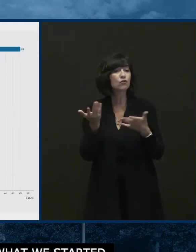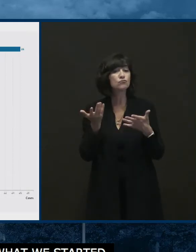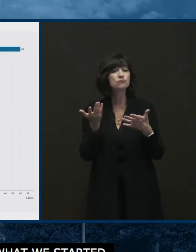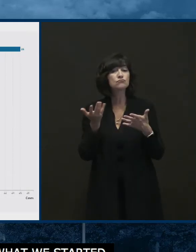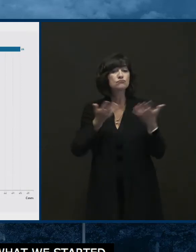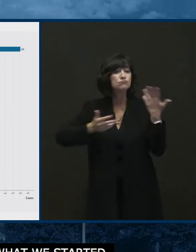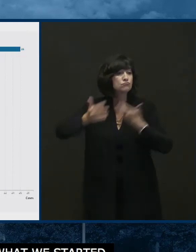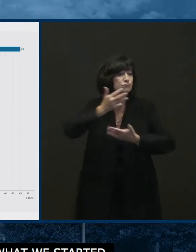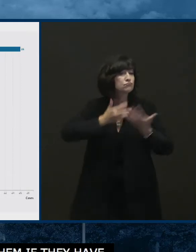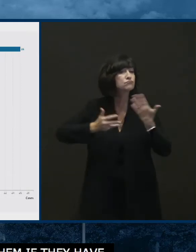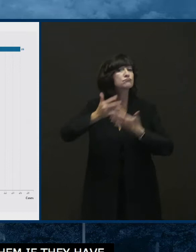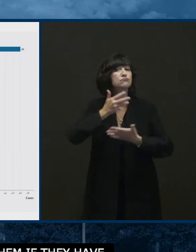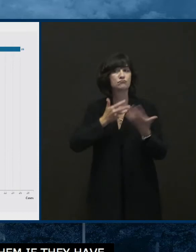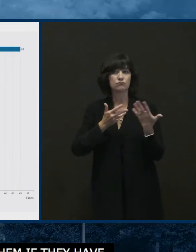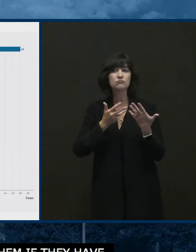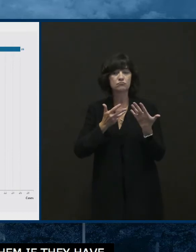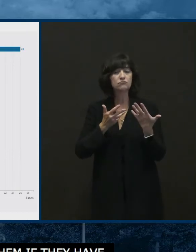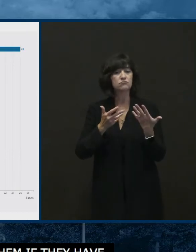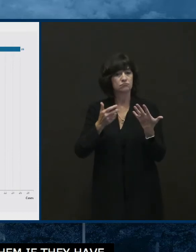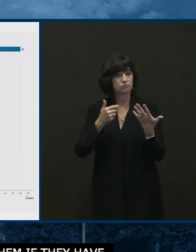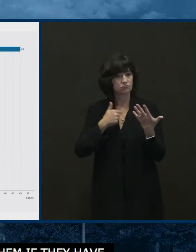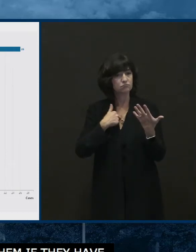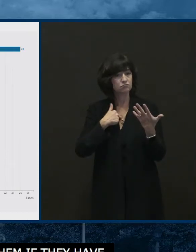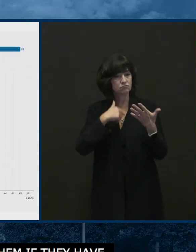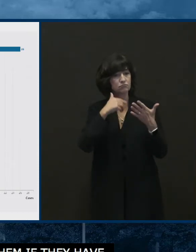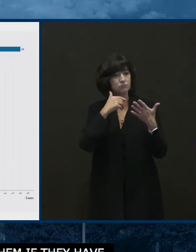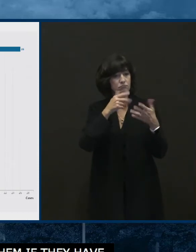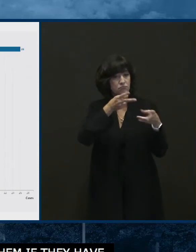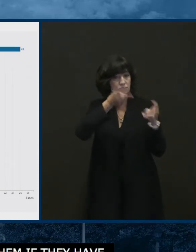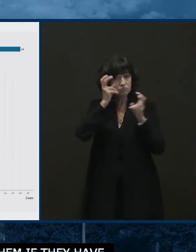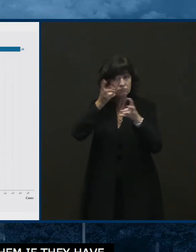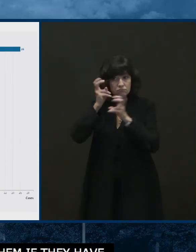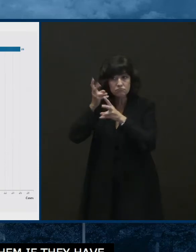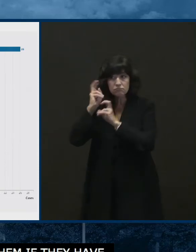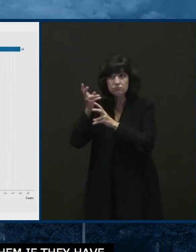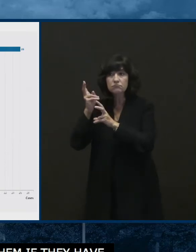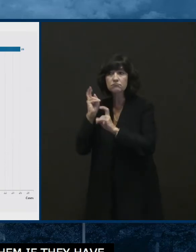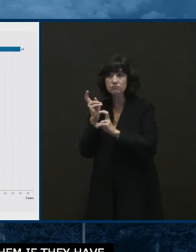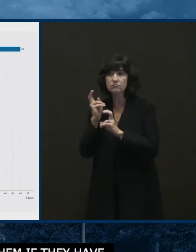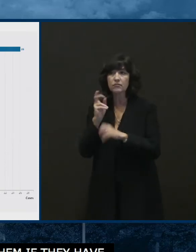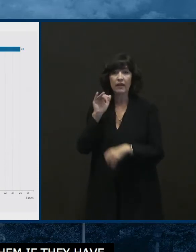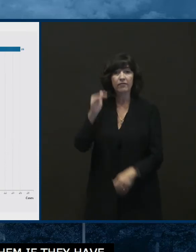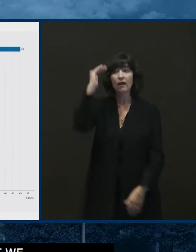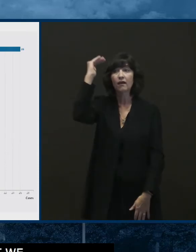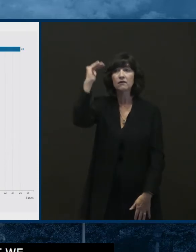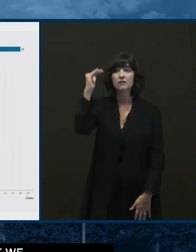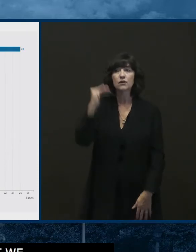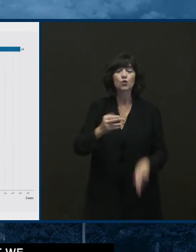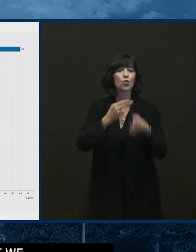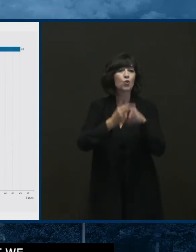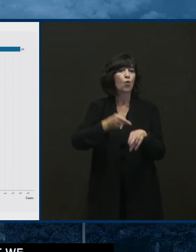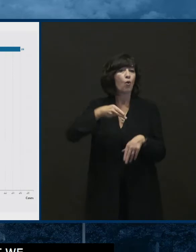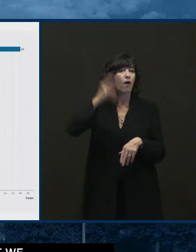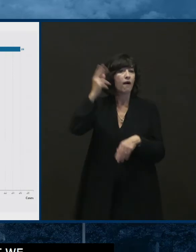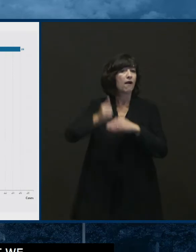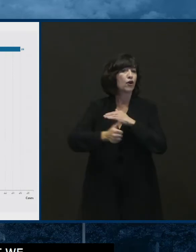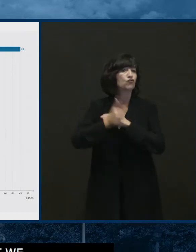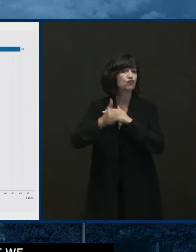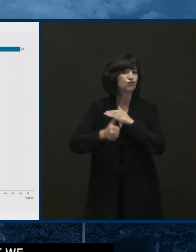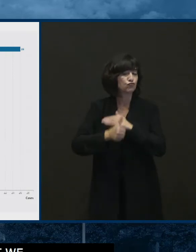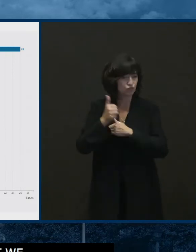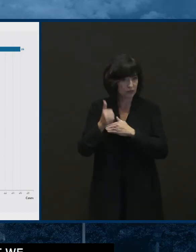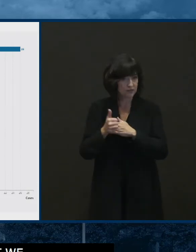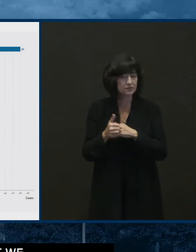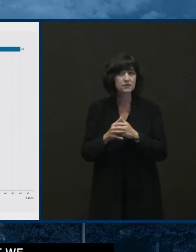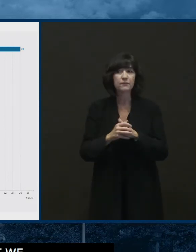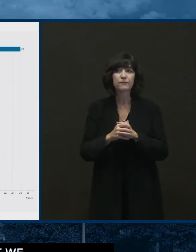interviewed, around 25% every week tell us that they have been in one of these high-risk settings. So now if you go